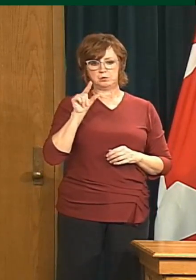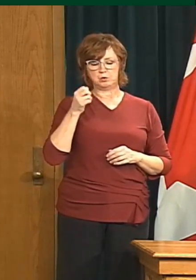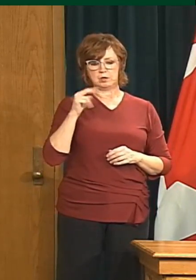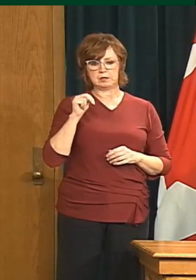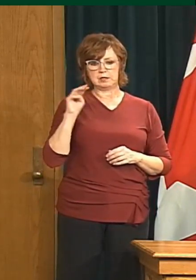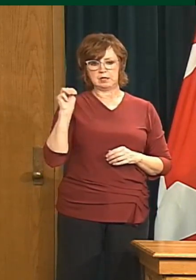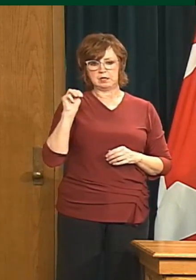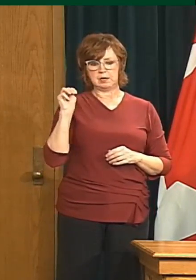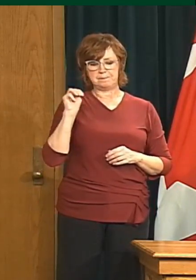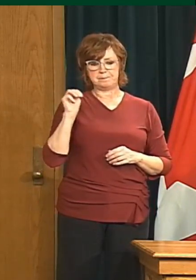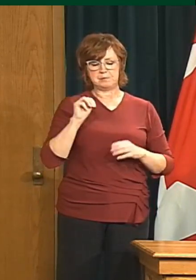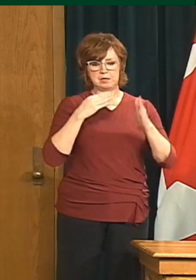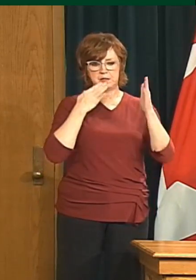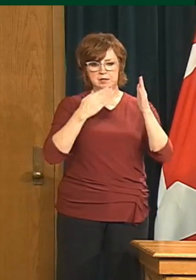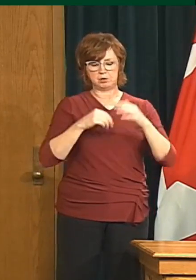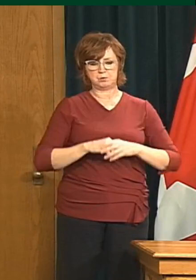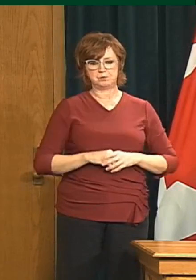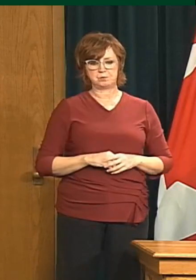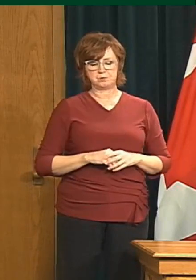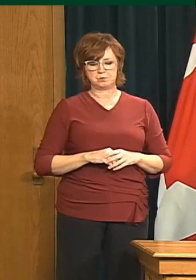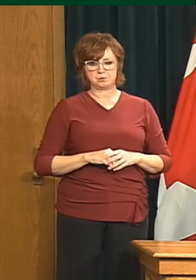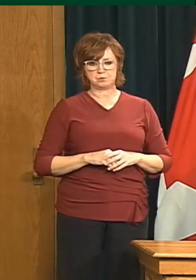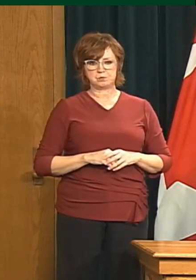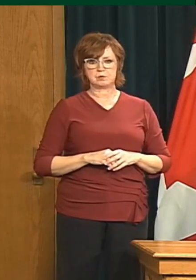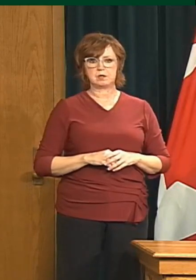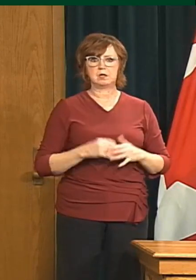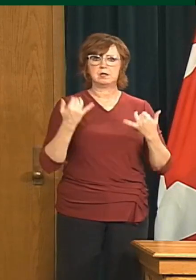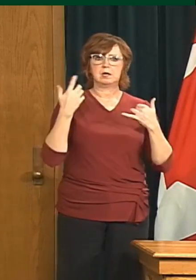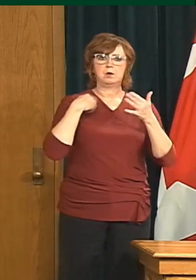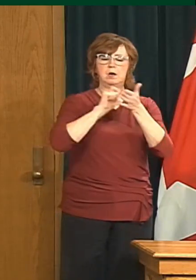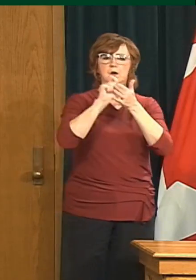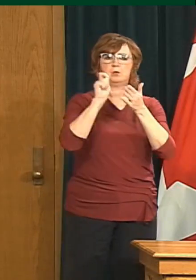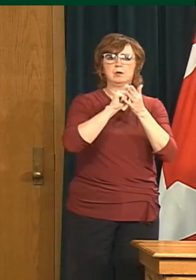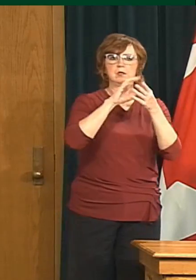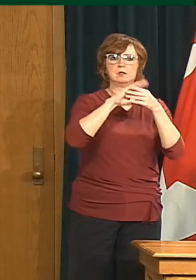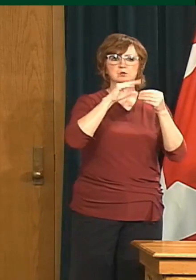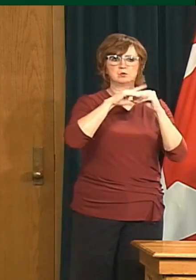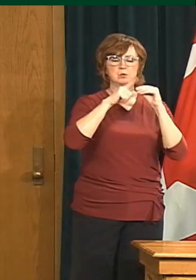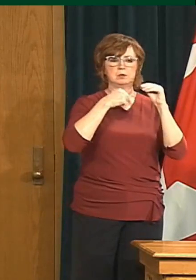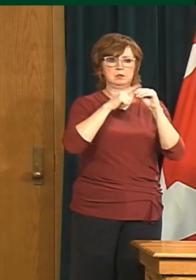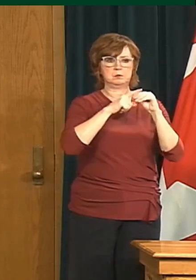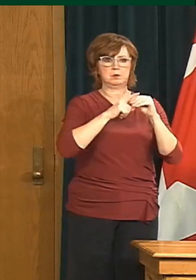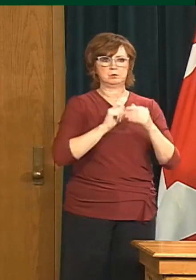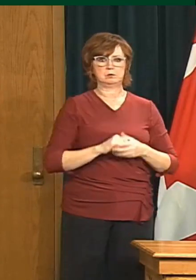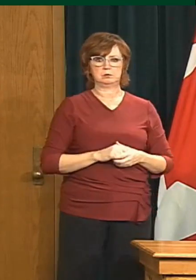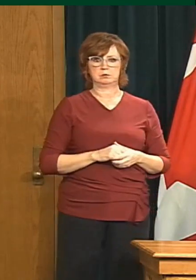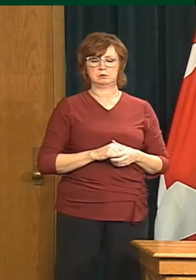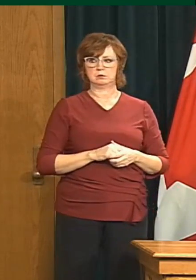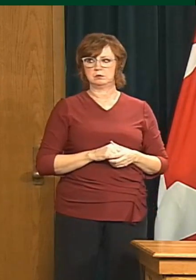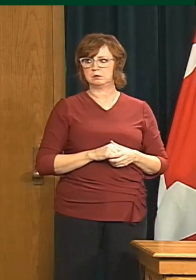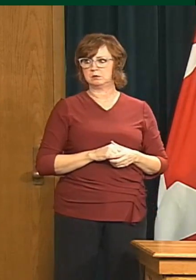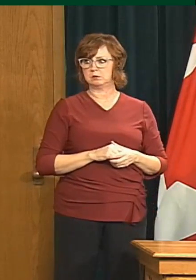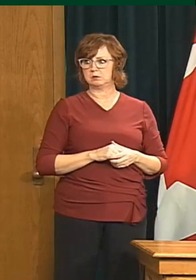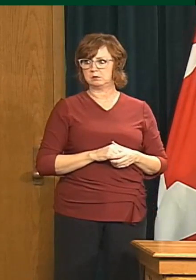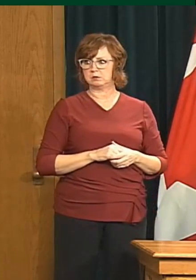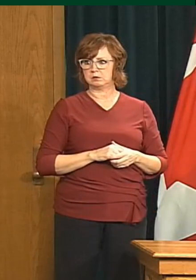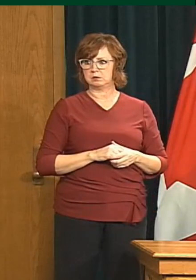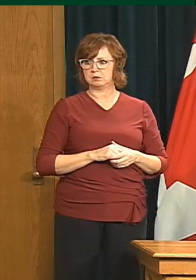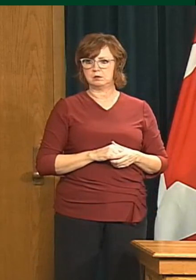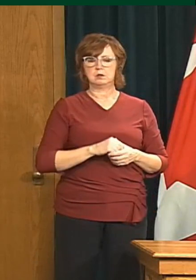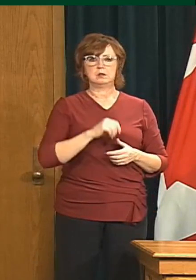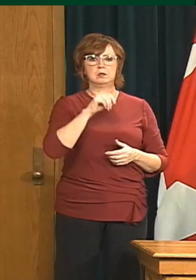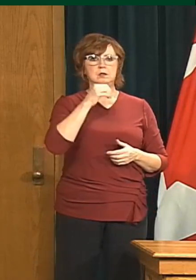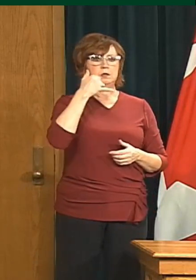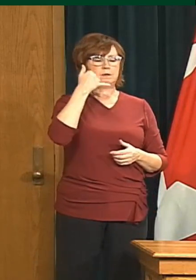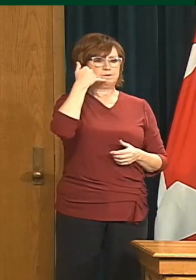Hi there. Thanks for the time today, folks. I'm just working on a story about the call line. And even though, roughly 719 calls have